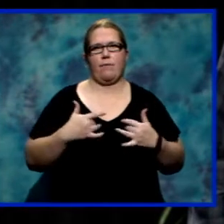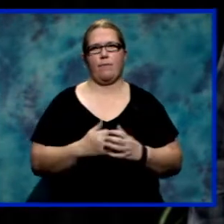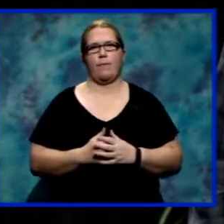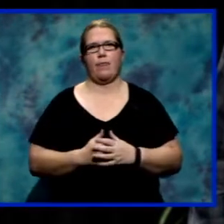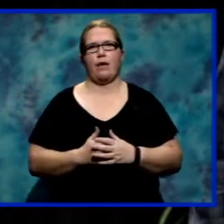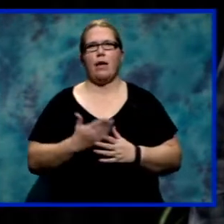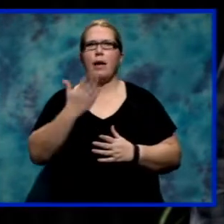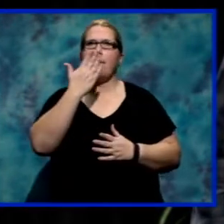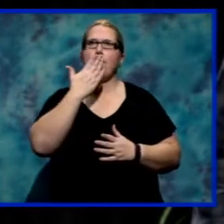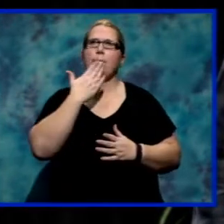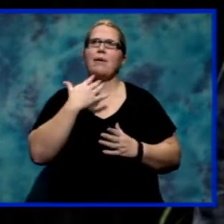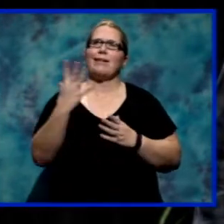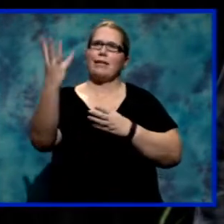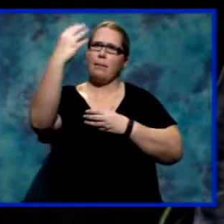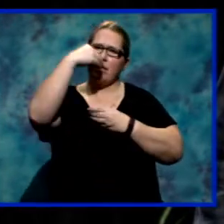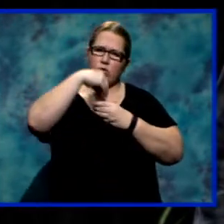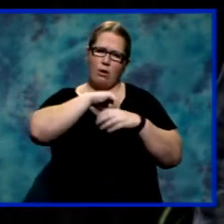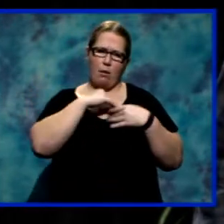Please come in and possess us.